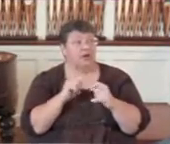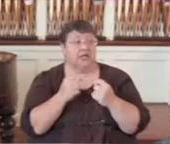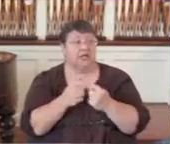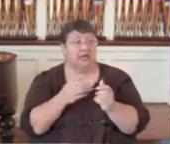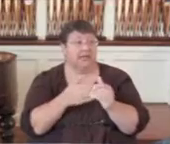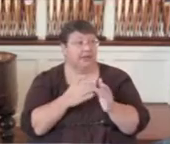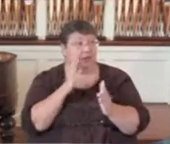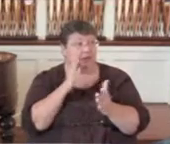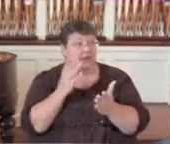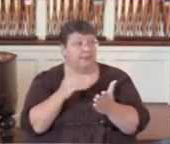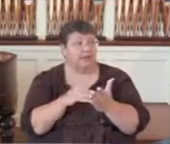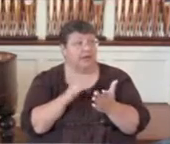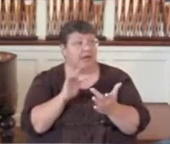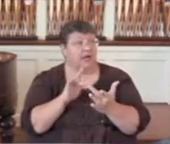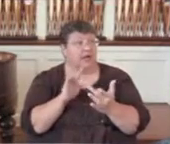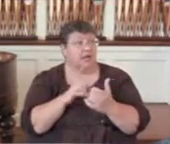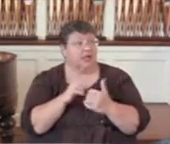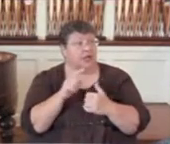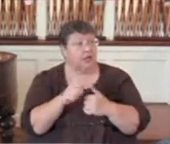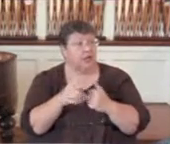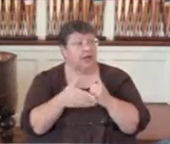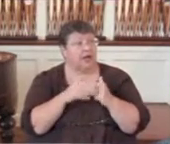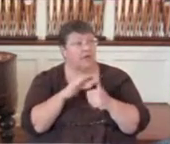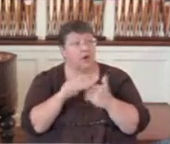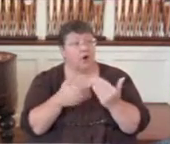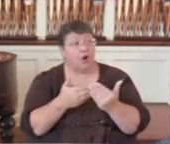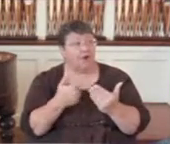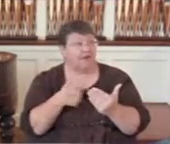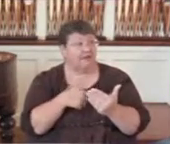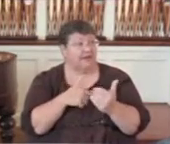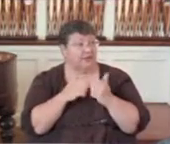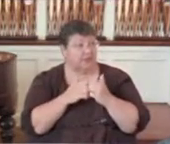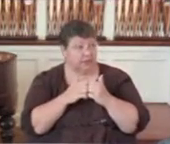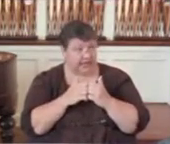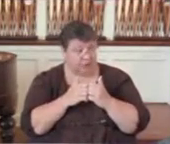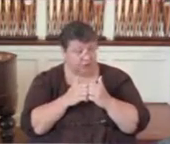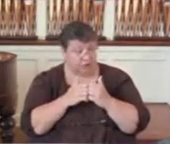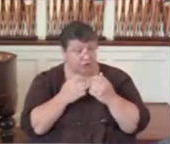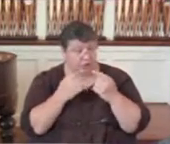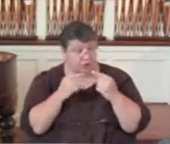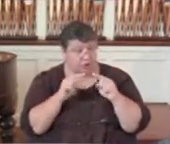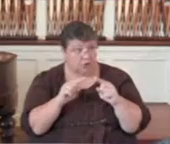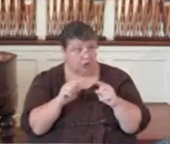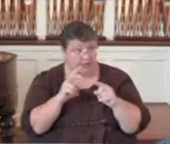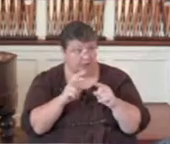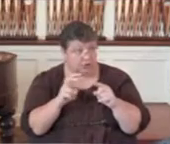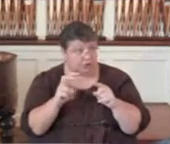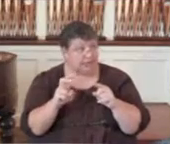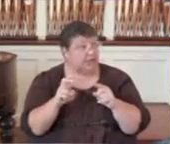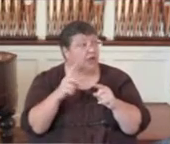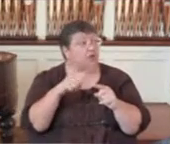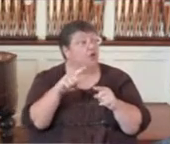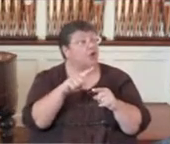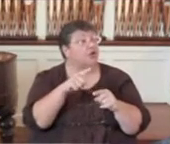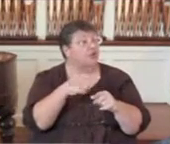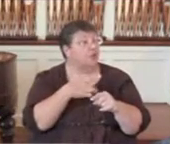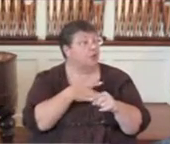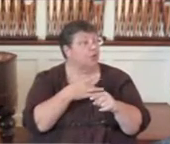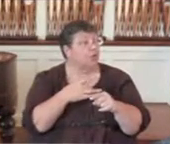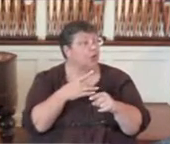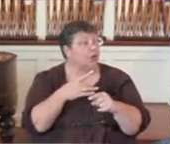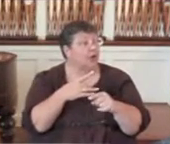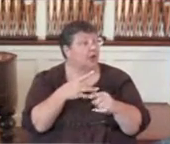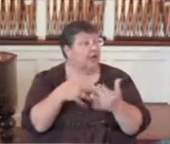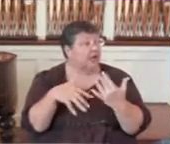get back with you and help all of us together through this transition. And for those of you who like interactive